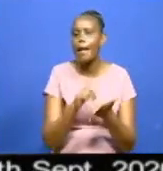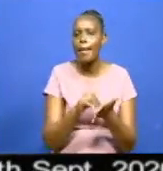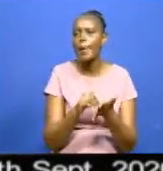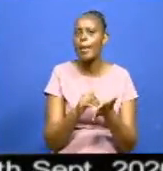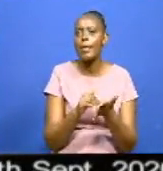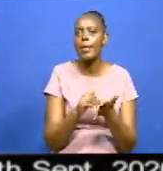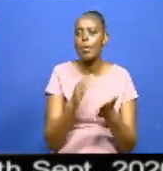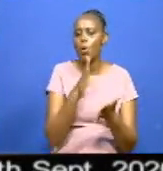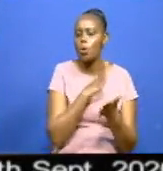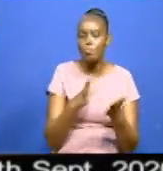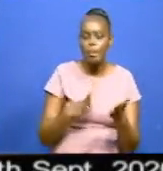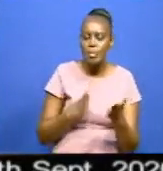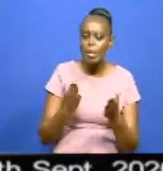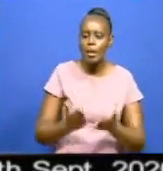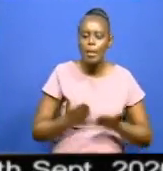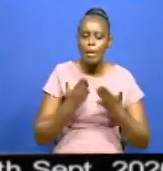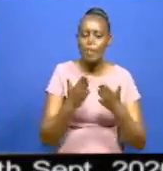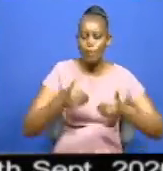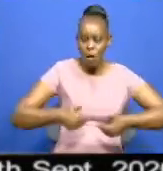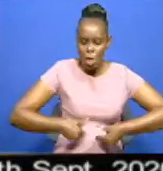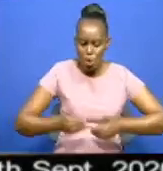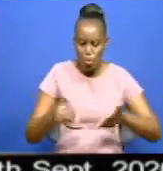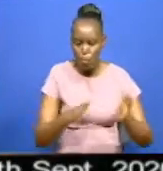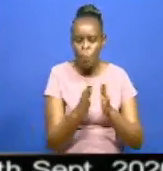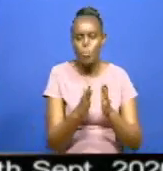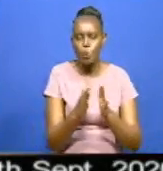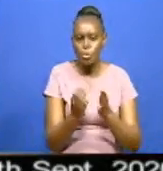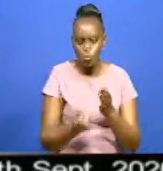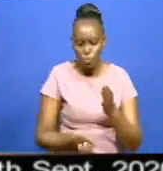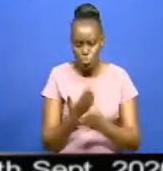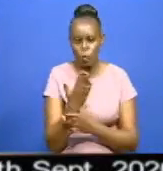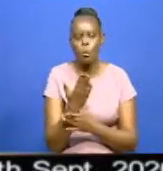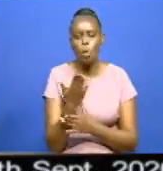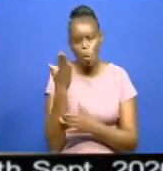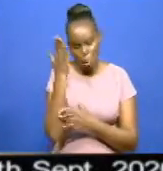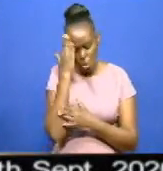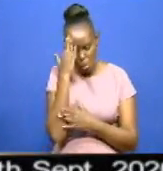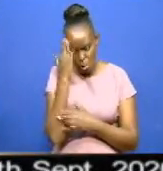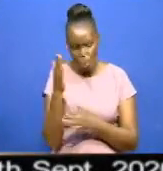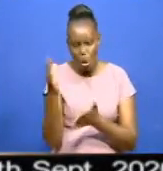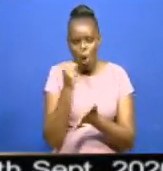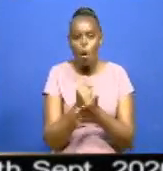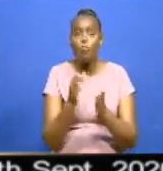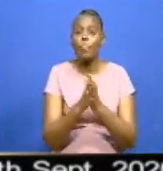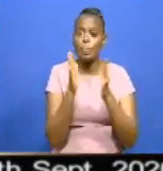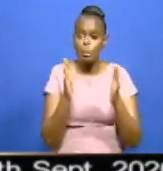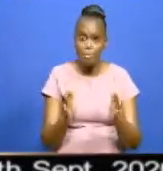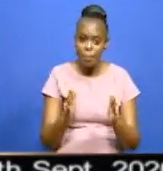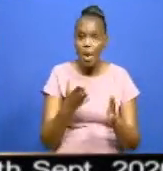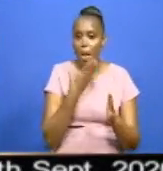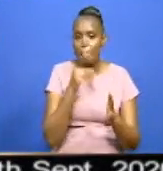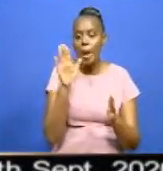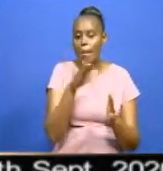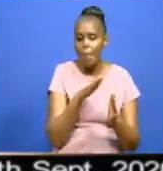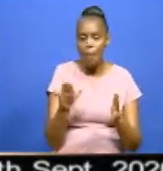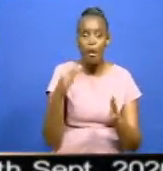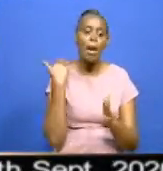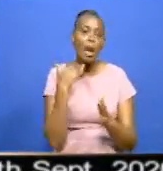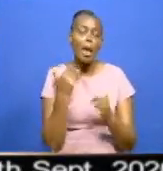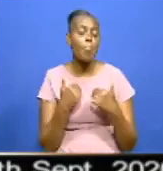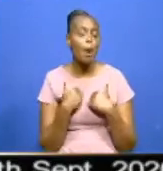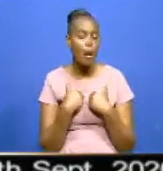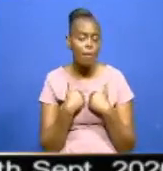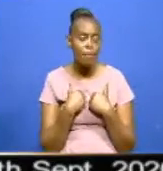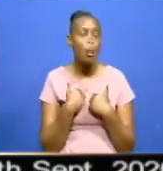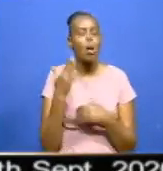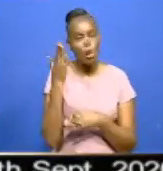the committee give such a young person an opportunity to grow? We know it is a big office. The guy has never committed any crime, Mr. Speaker.